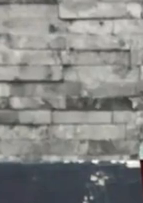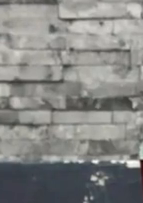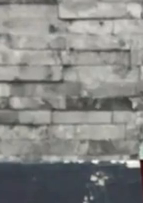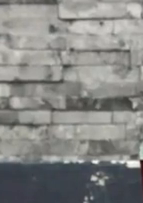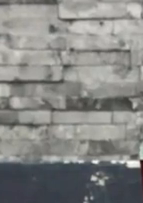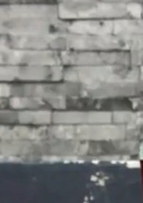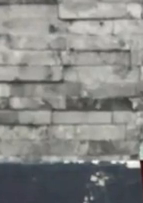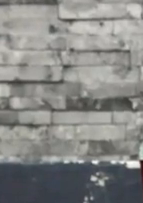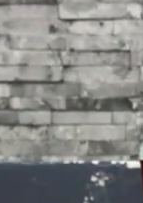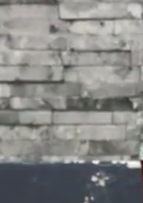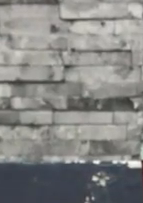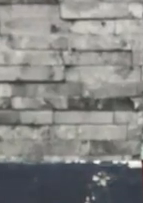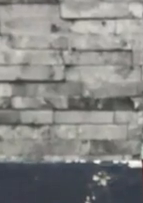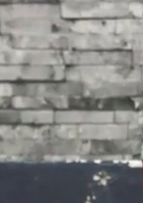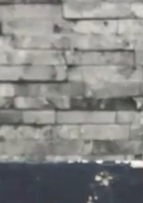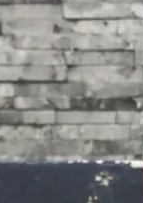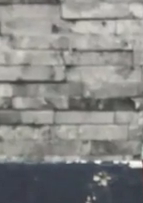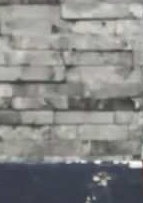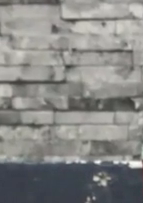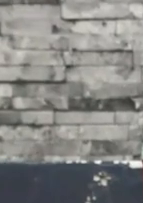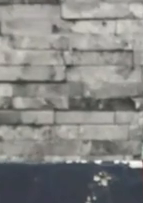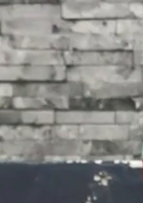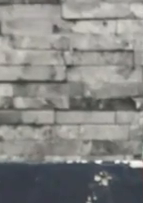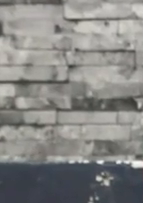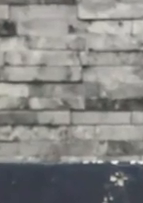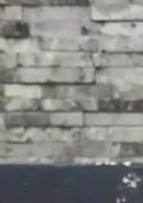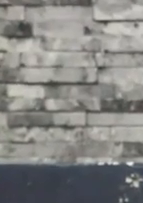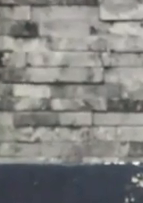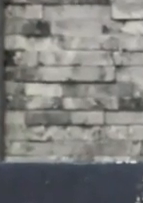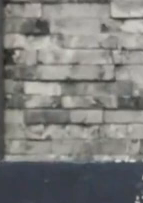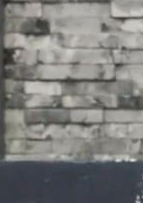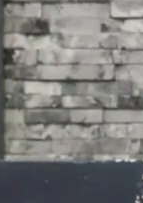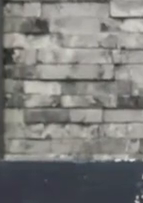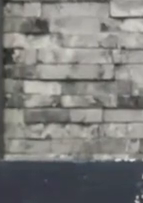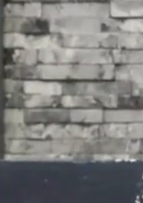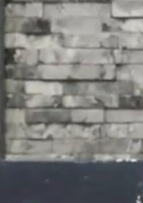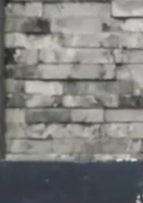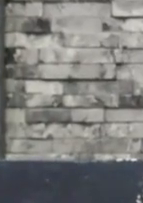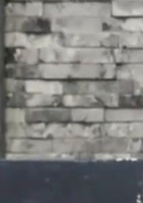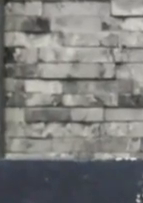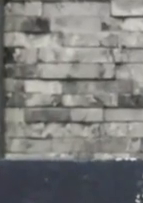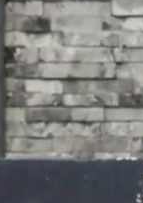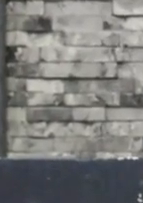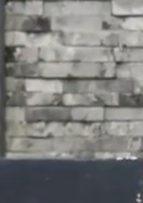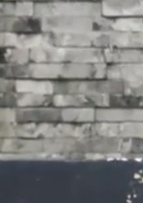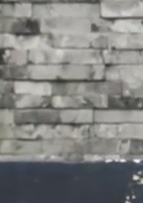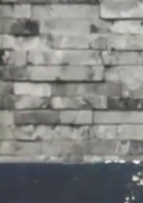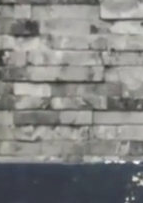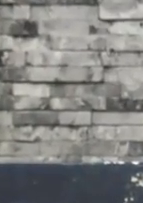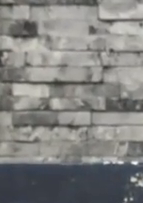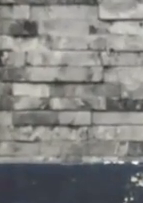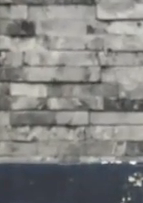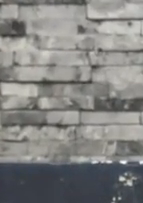the sea. I don't know what struggles you are having. Sijui ni masumbuko gani. I think you need to rise up. Unastahili uinuke. Look at